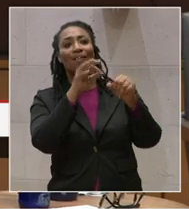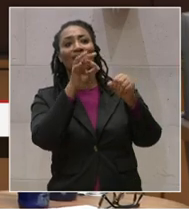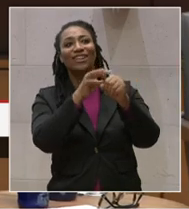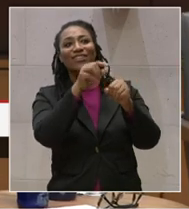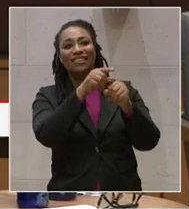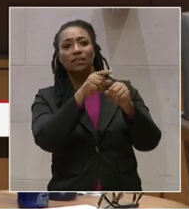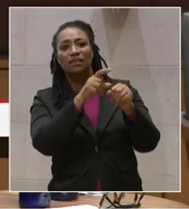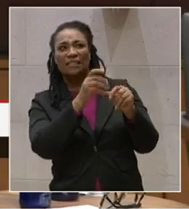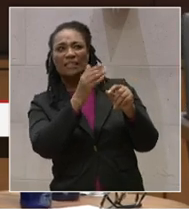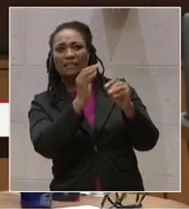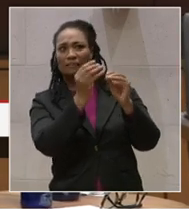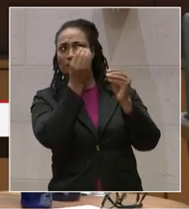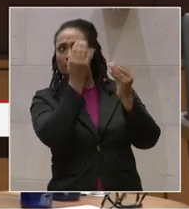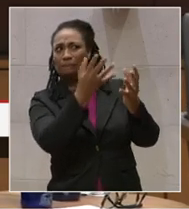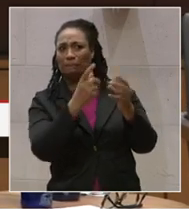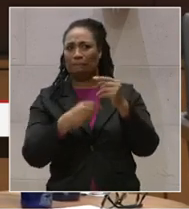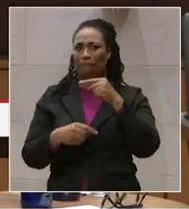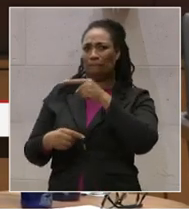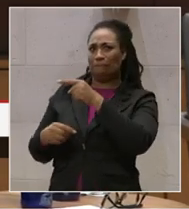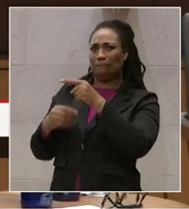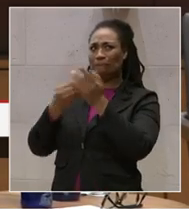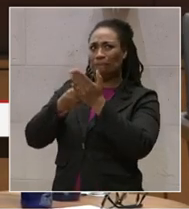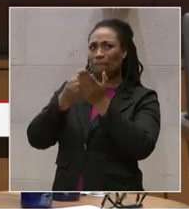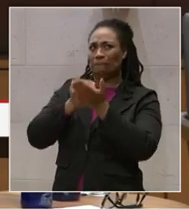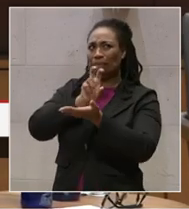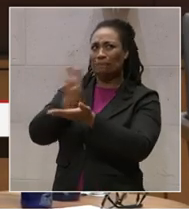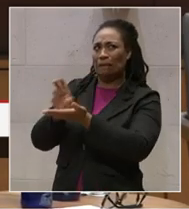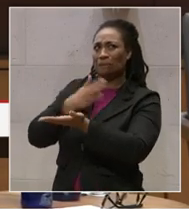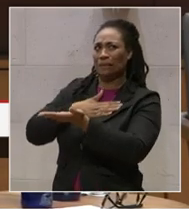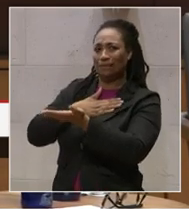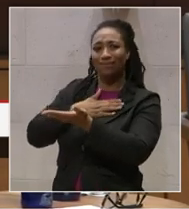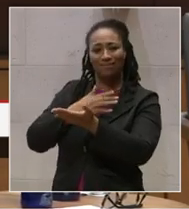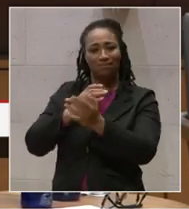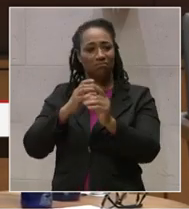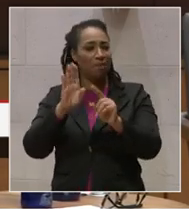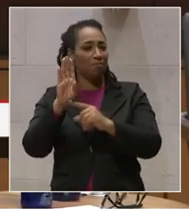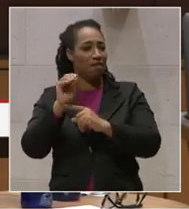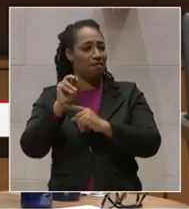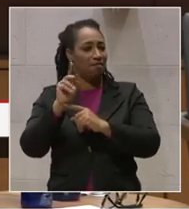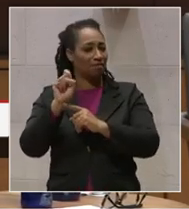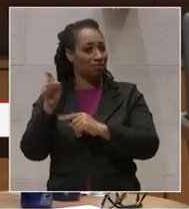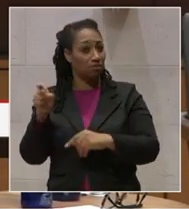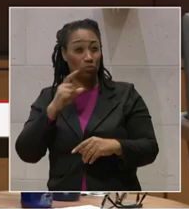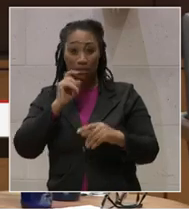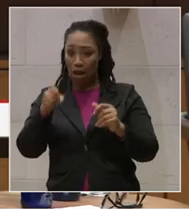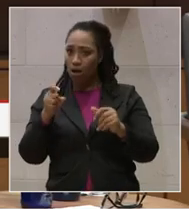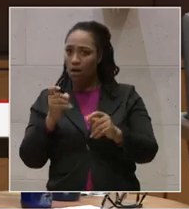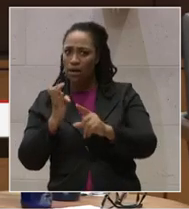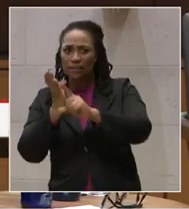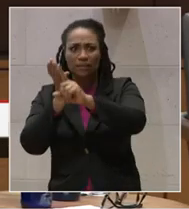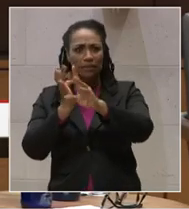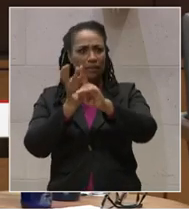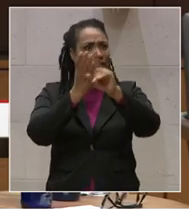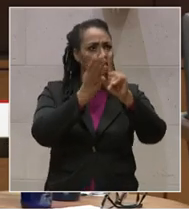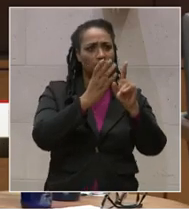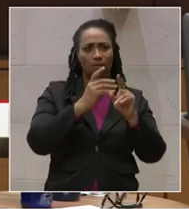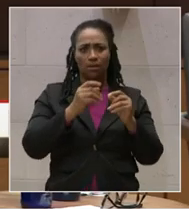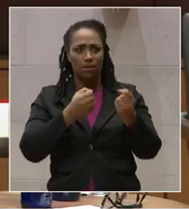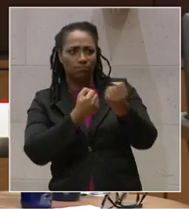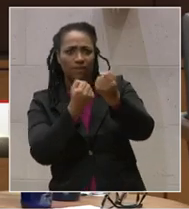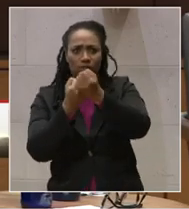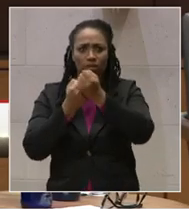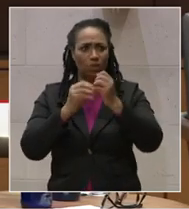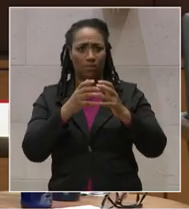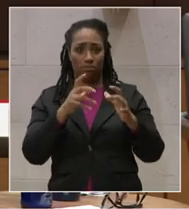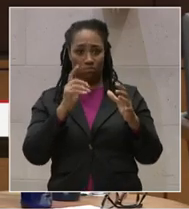was to make these investments. And this was a change. This required a change in, and on the next slide, you'll see some of the tools that